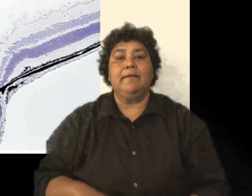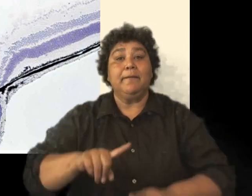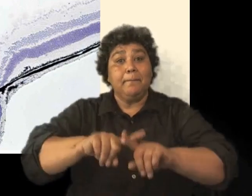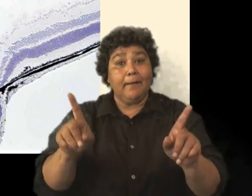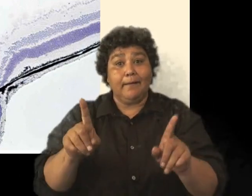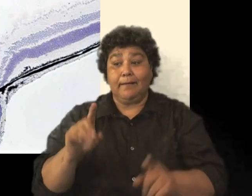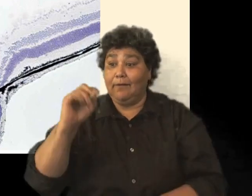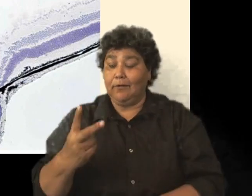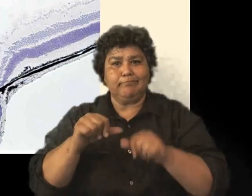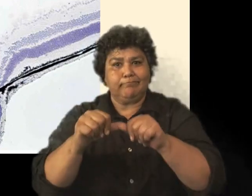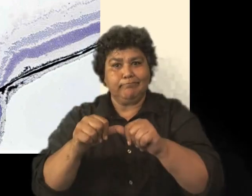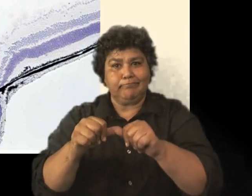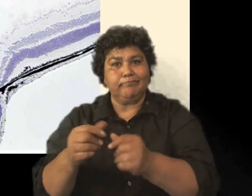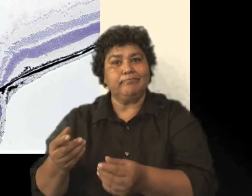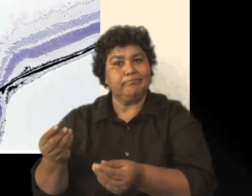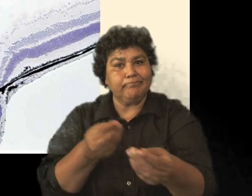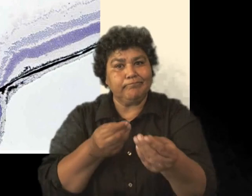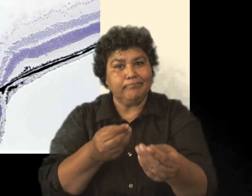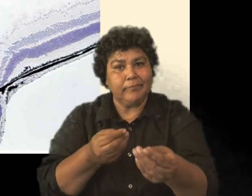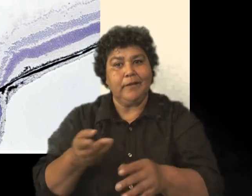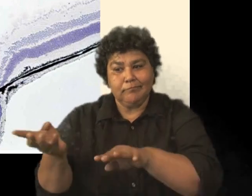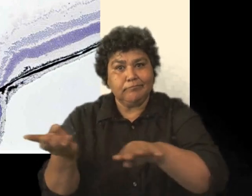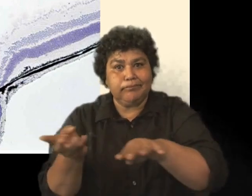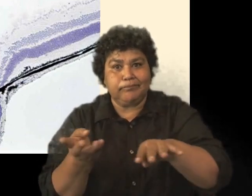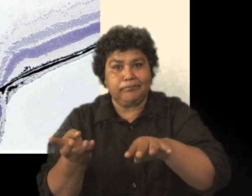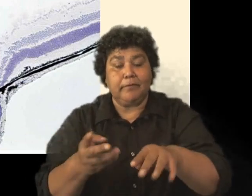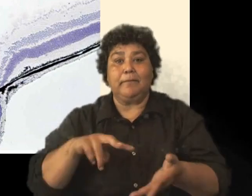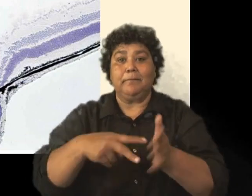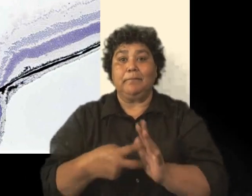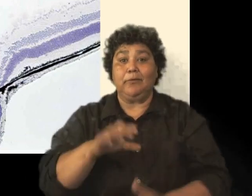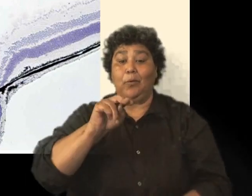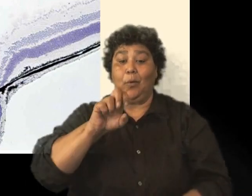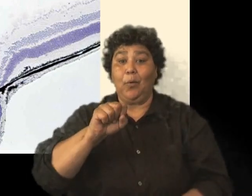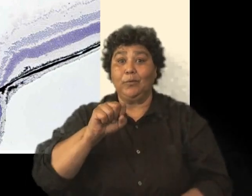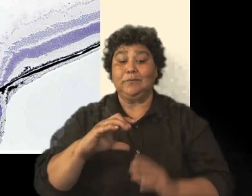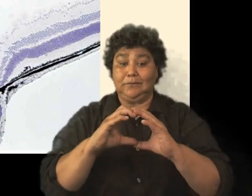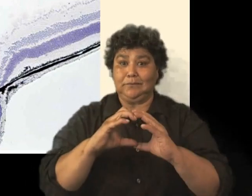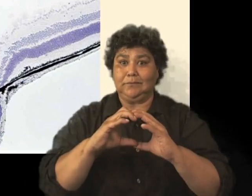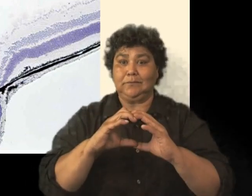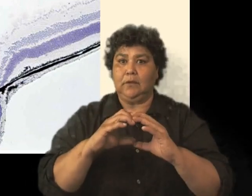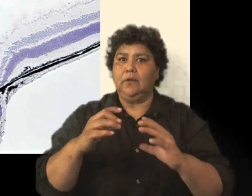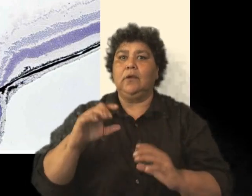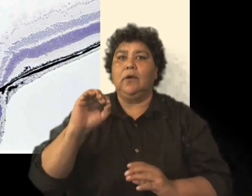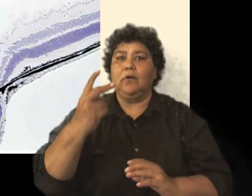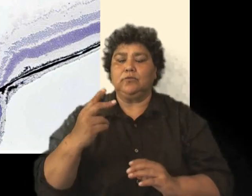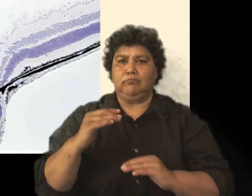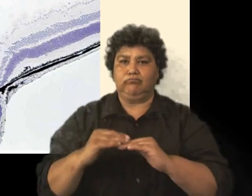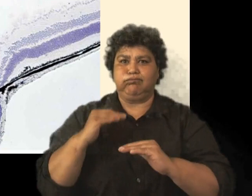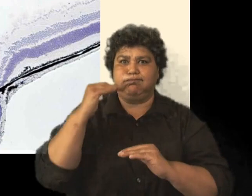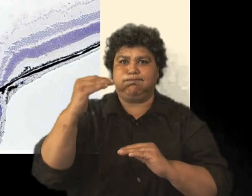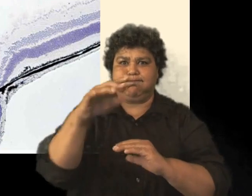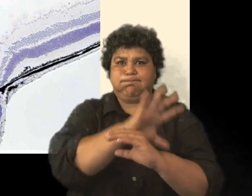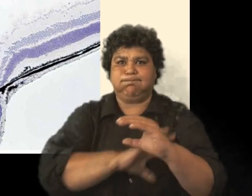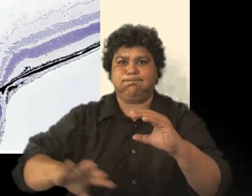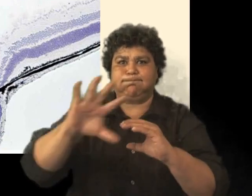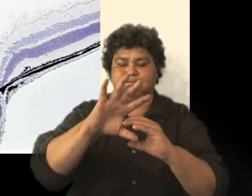amount being delivered is unchanged, resulting in a large excess of oxygen surrounding the cones. What happens when